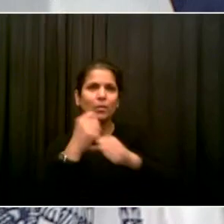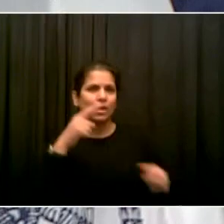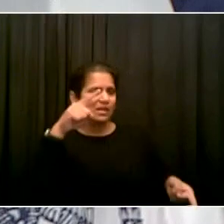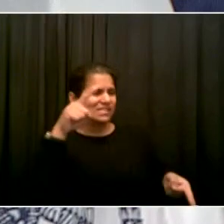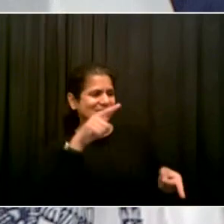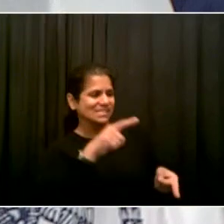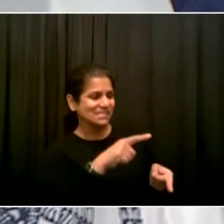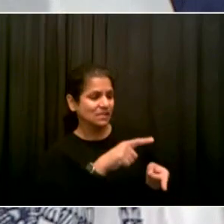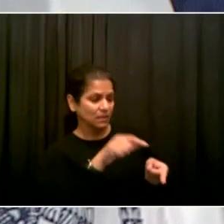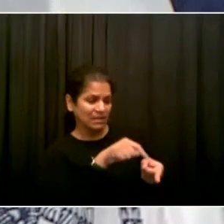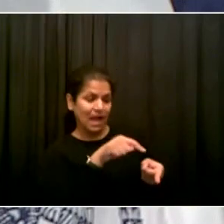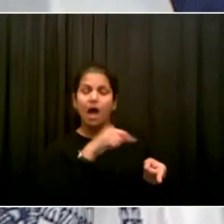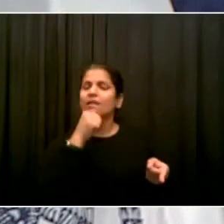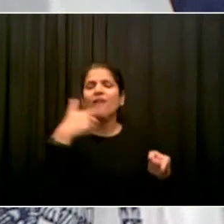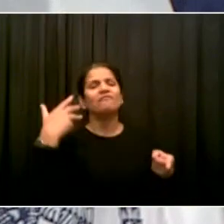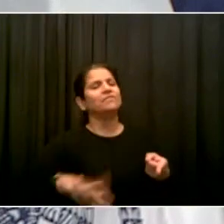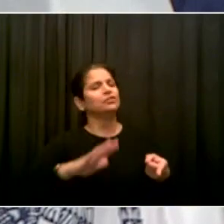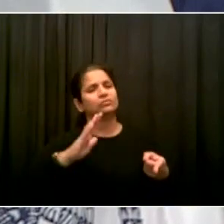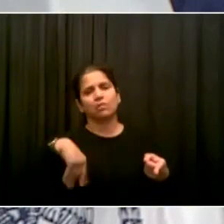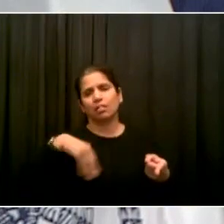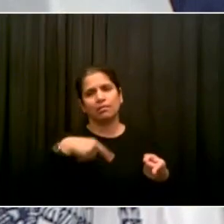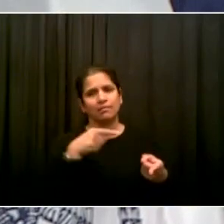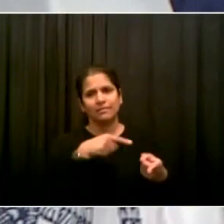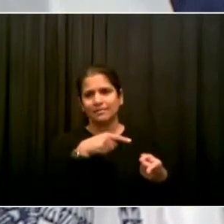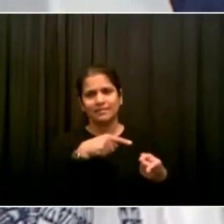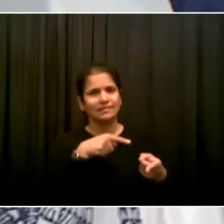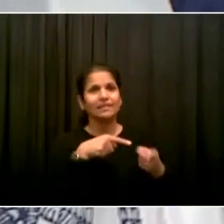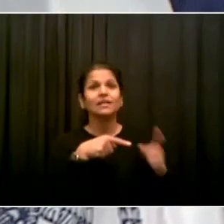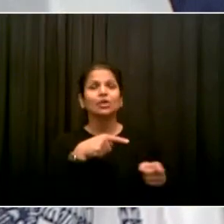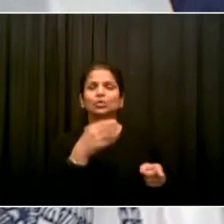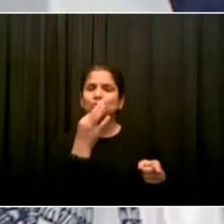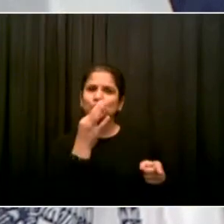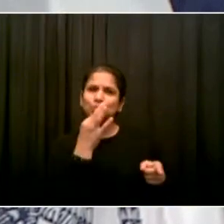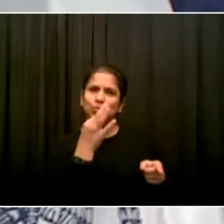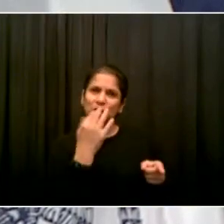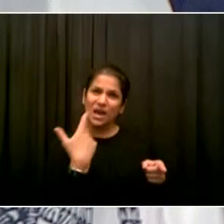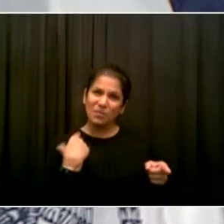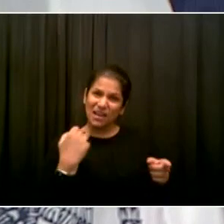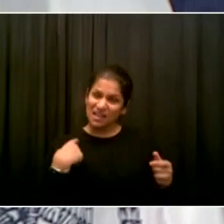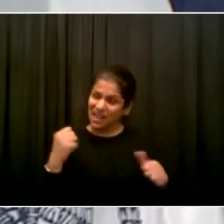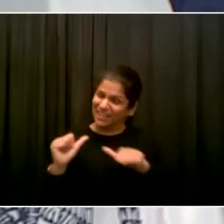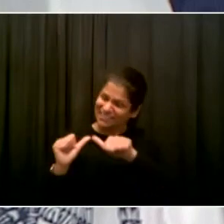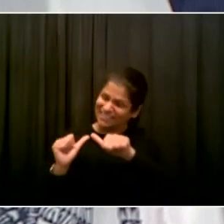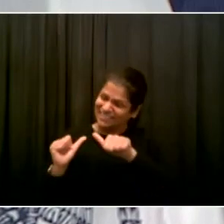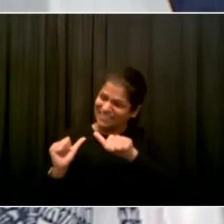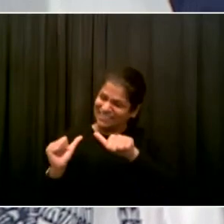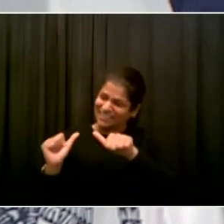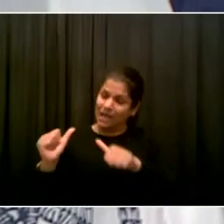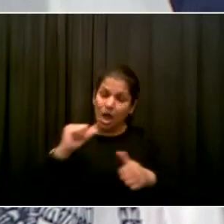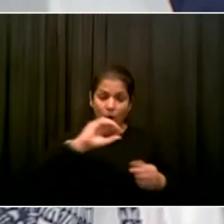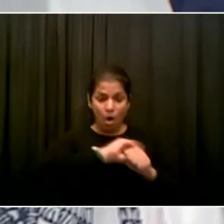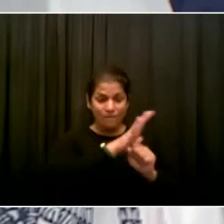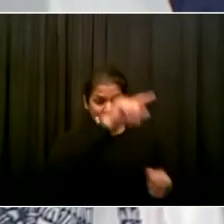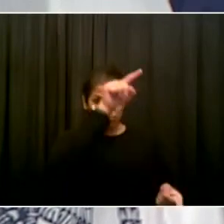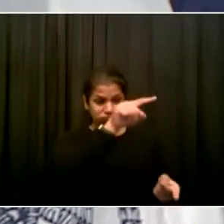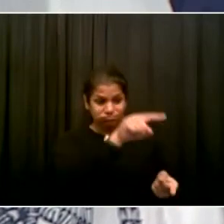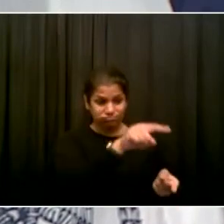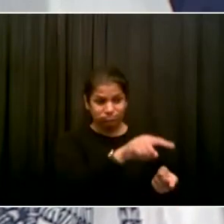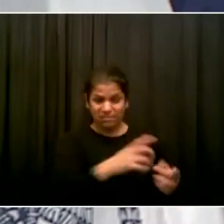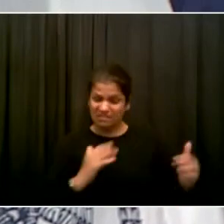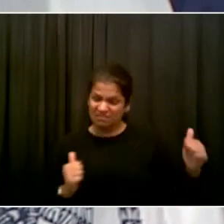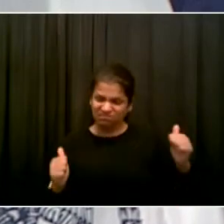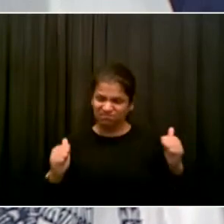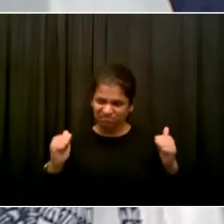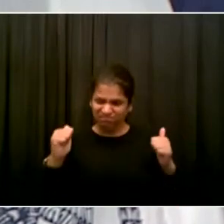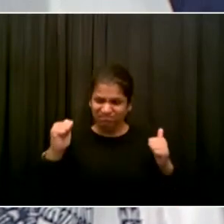summer we all deserve. And New Yorkers, you have been amazing. You have been heroic. Every time we say we need help, you answer